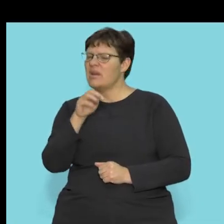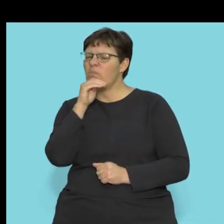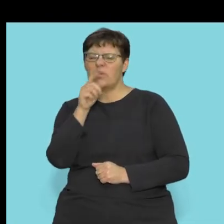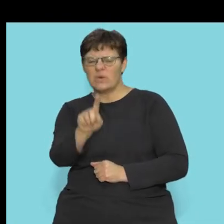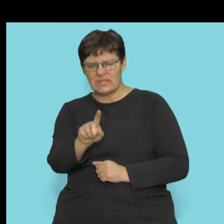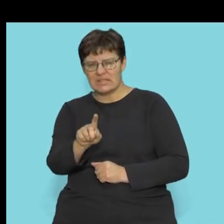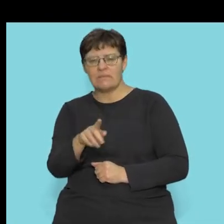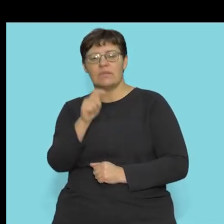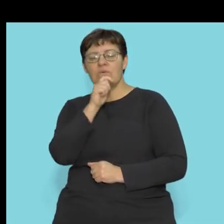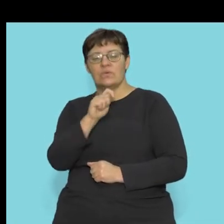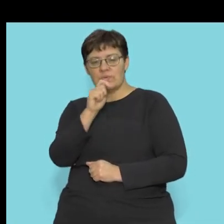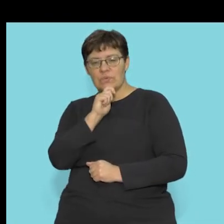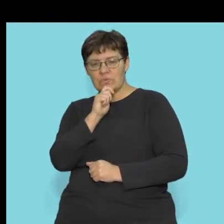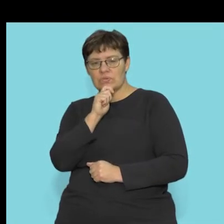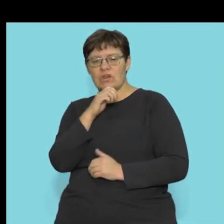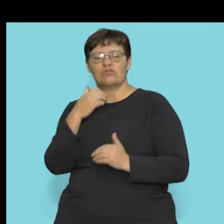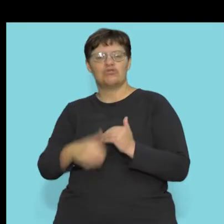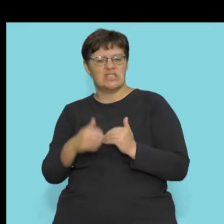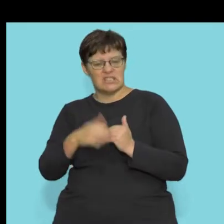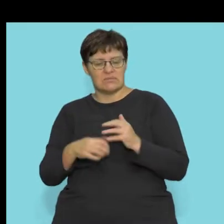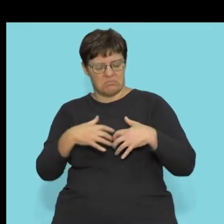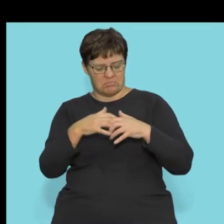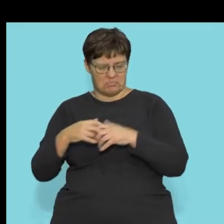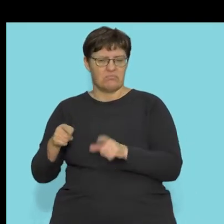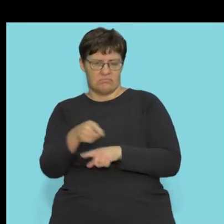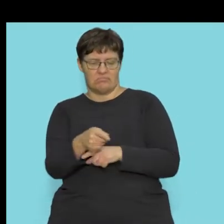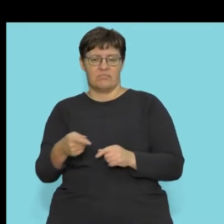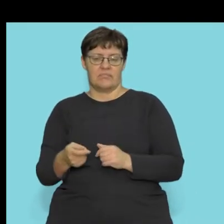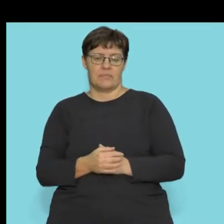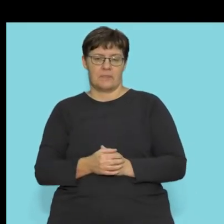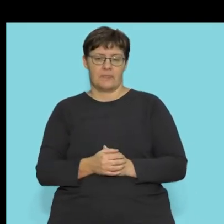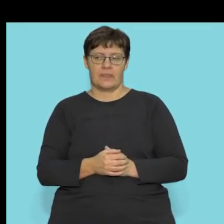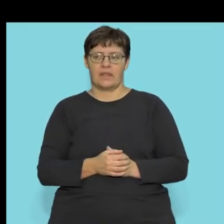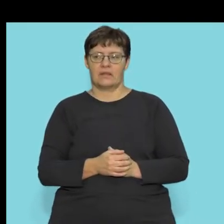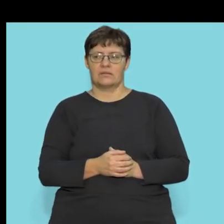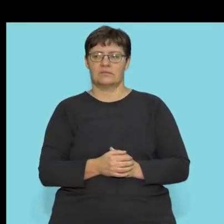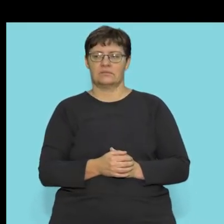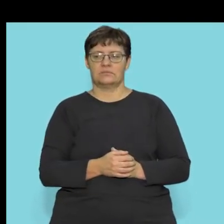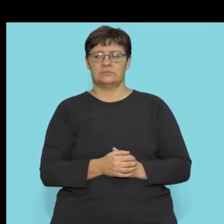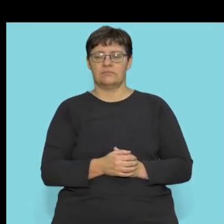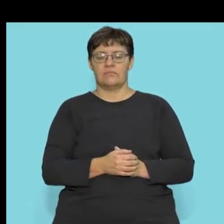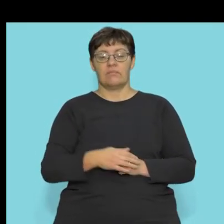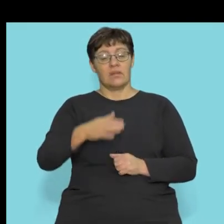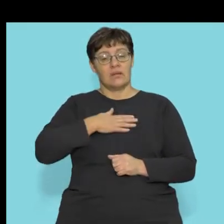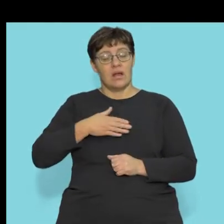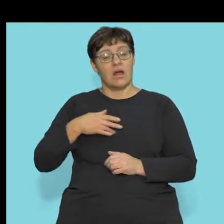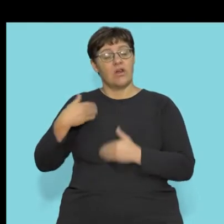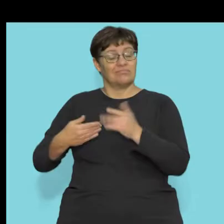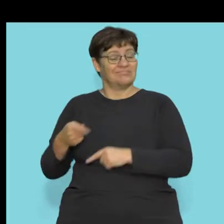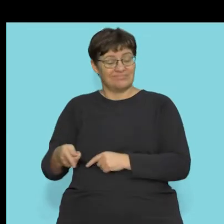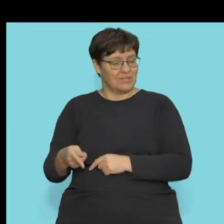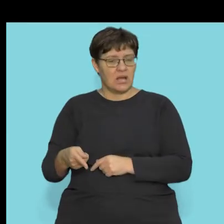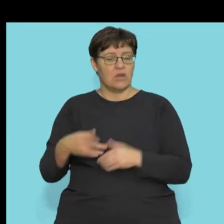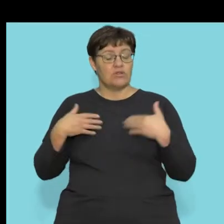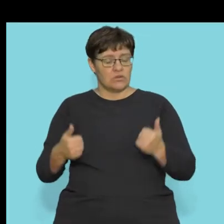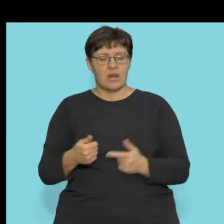able to use in the production of cheese as well. The use of anaerobic respiration in yeast